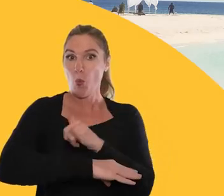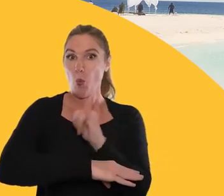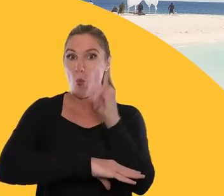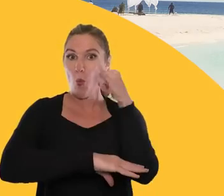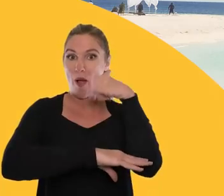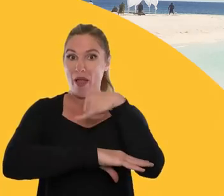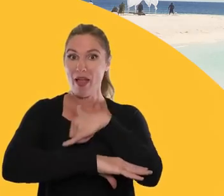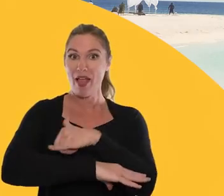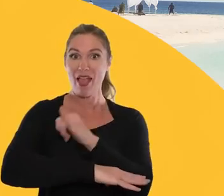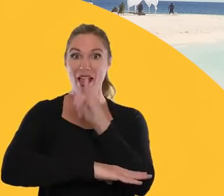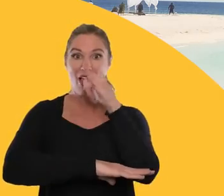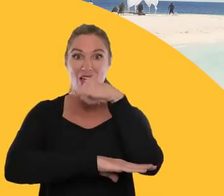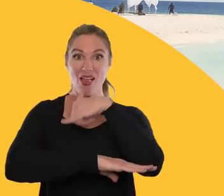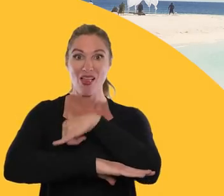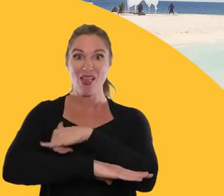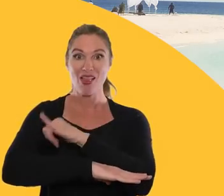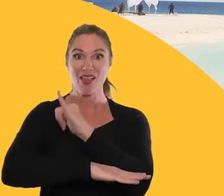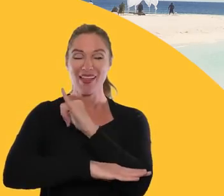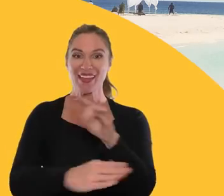whale.